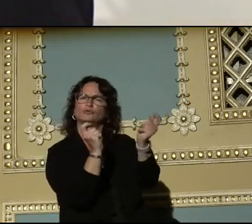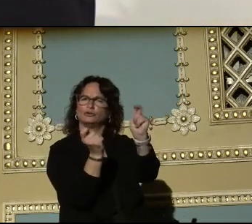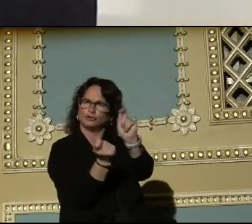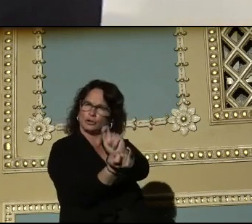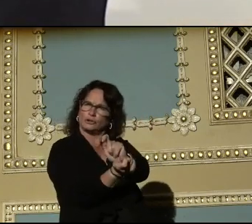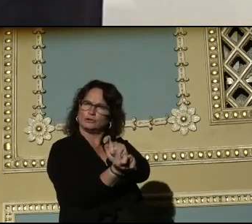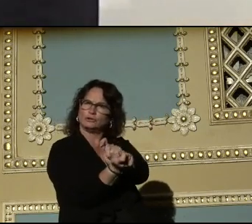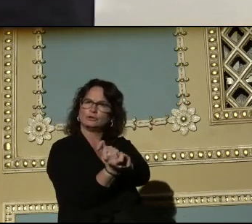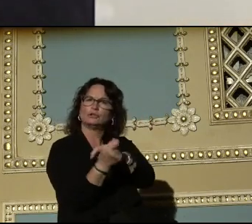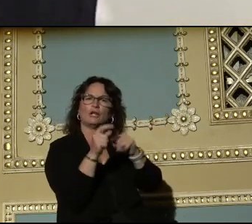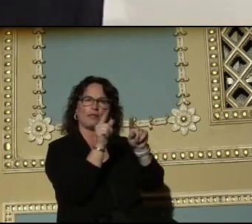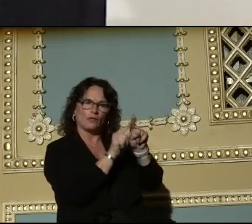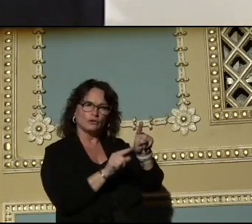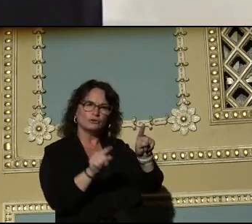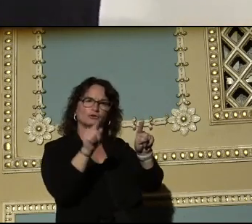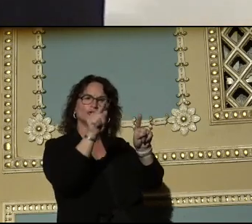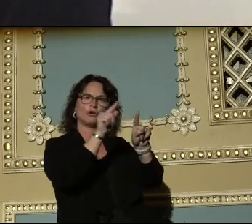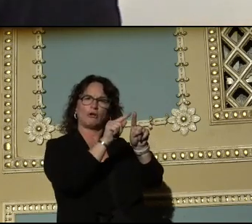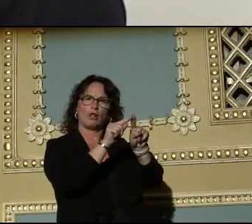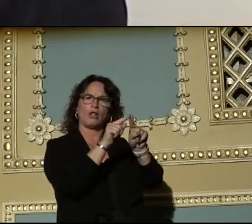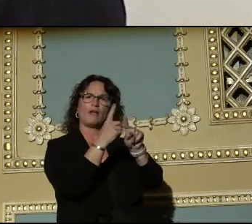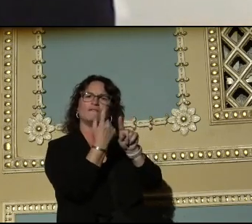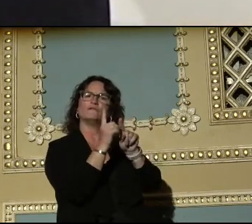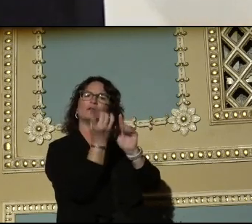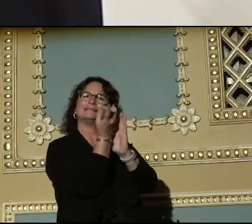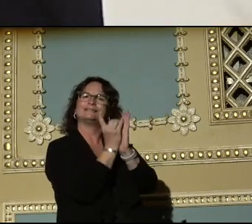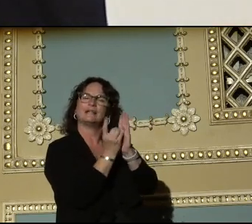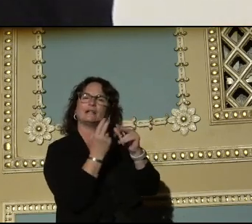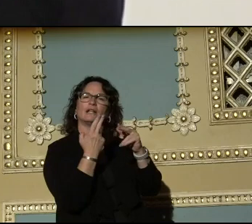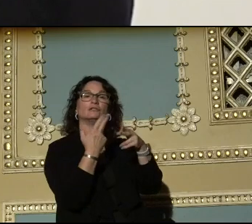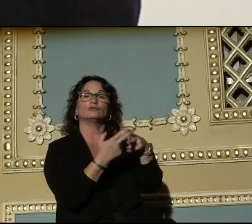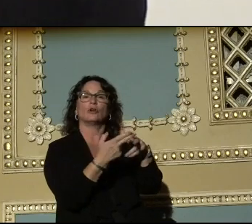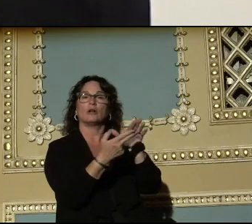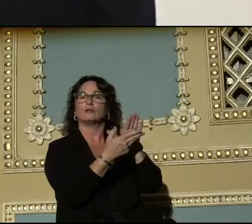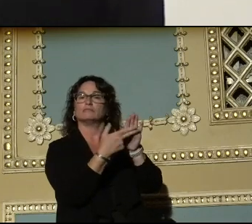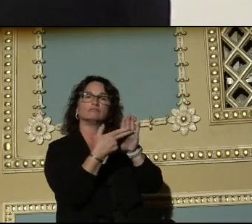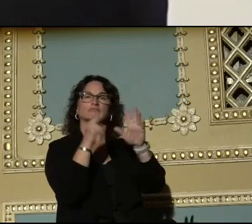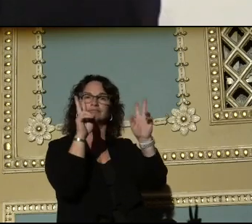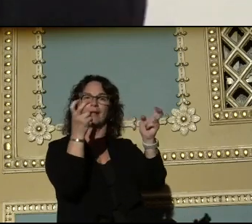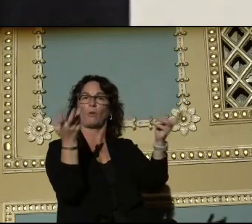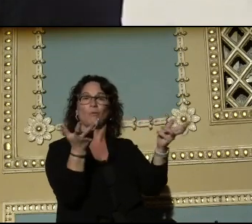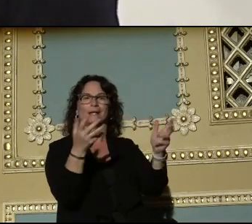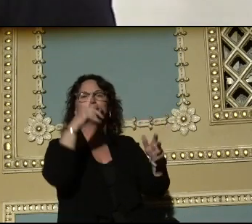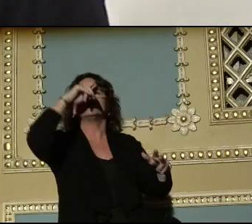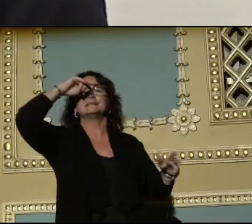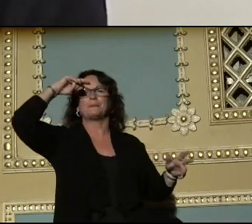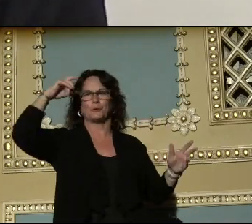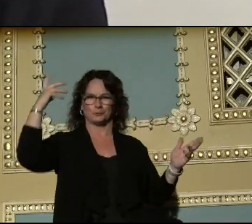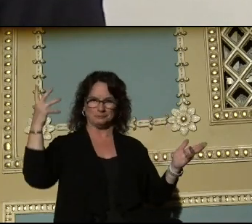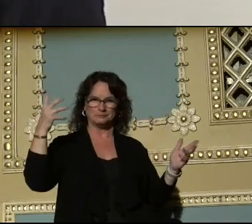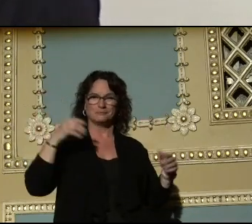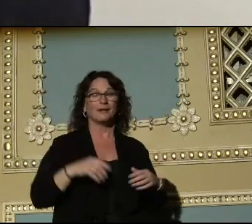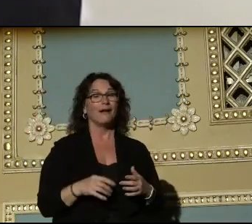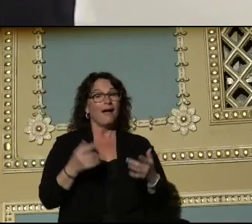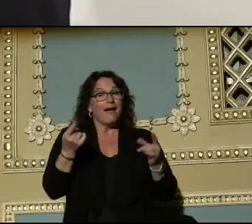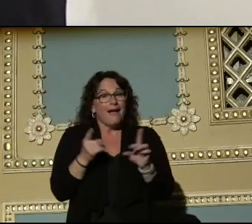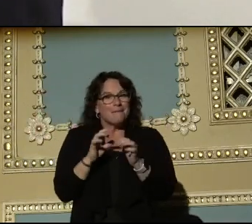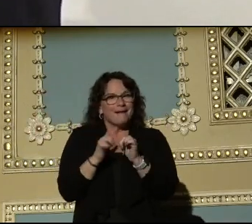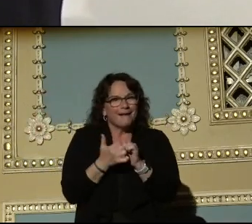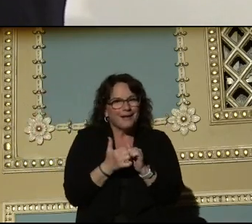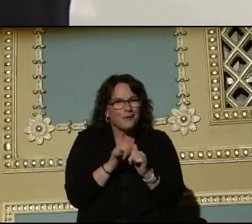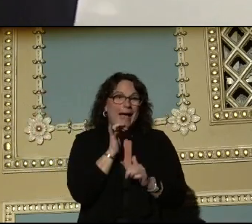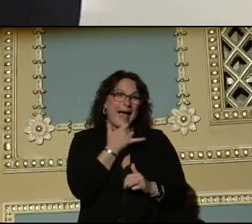circle just for design. It's called Summer. It happened accidentally for the color, actually.